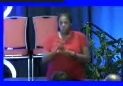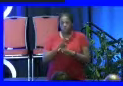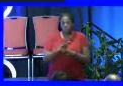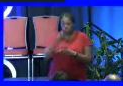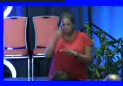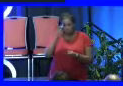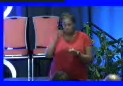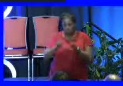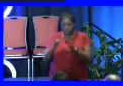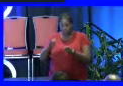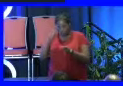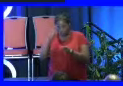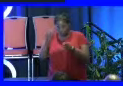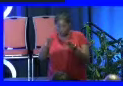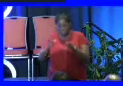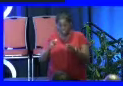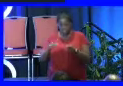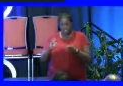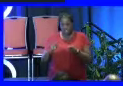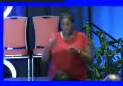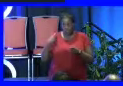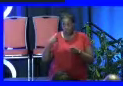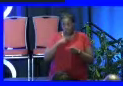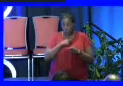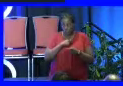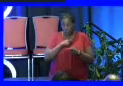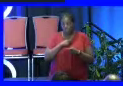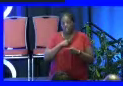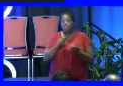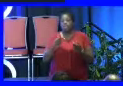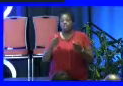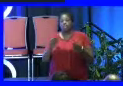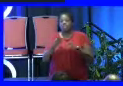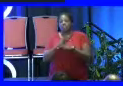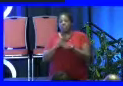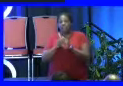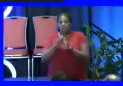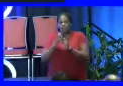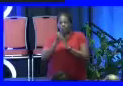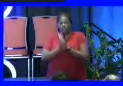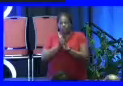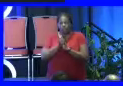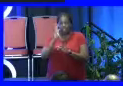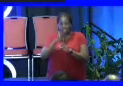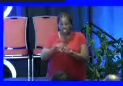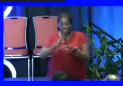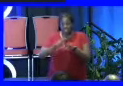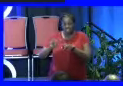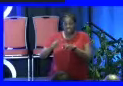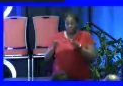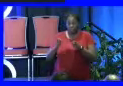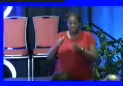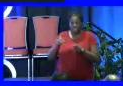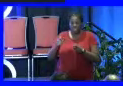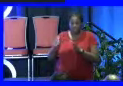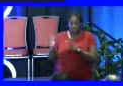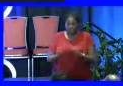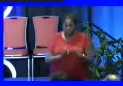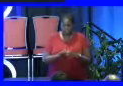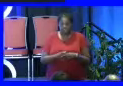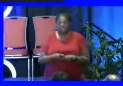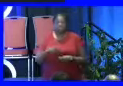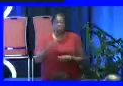adjustment for managed care. We are looking at how we auto-assign people to different managed care plans.